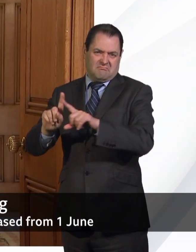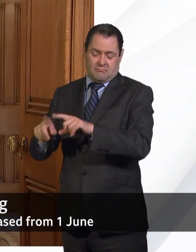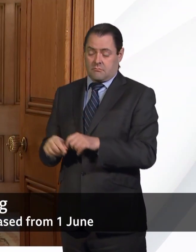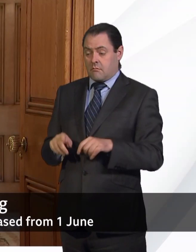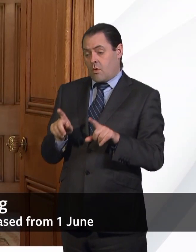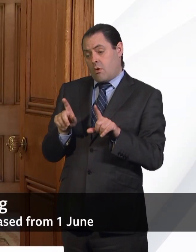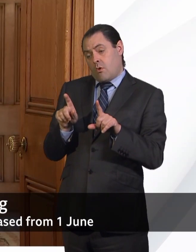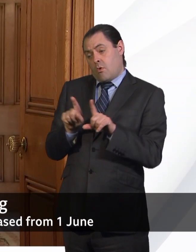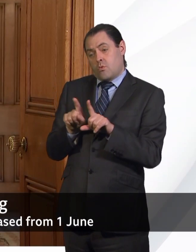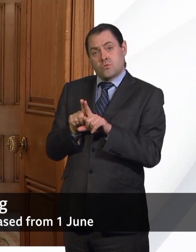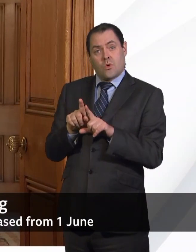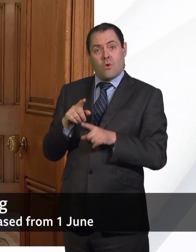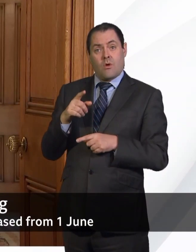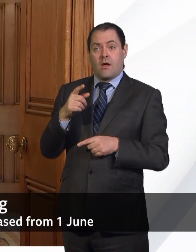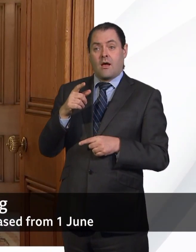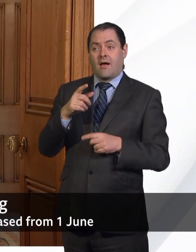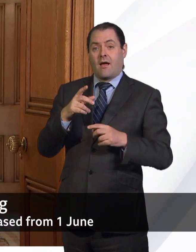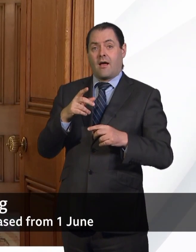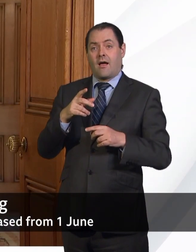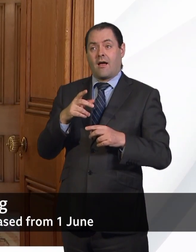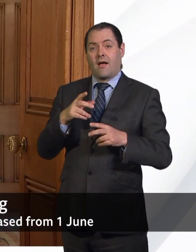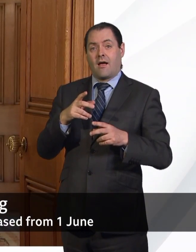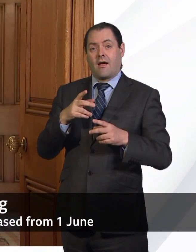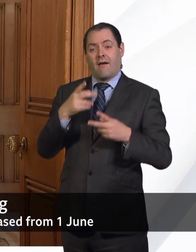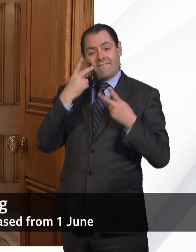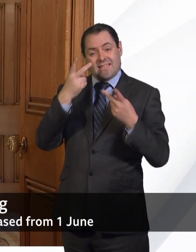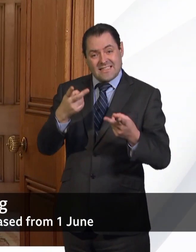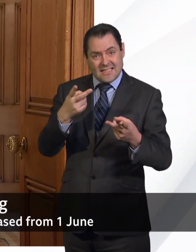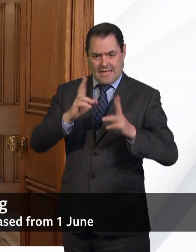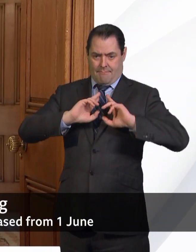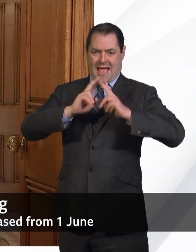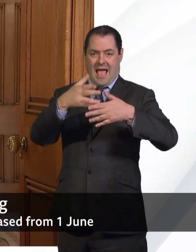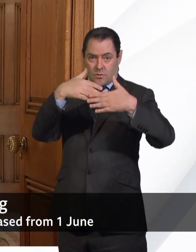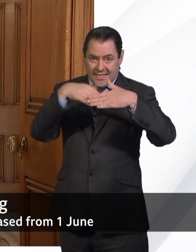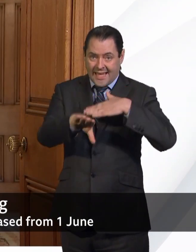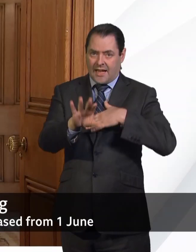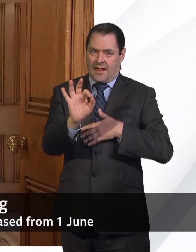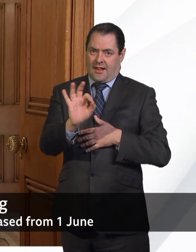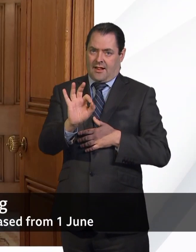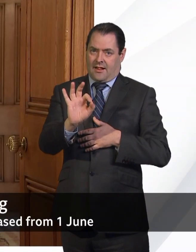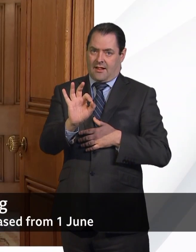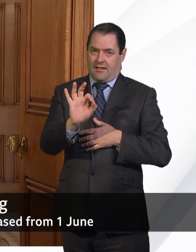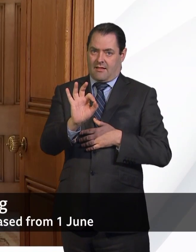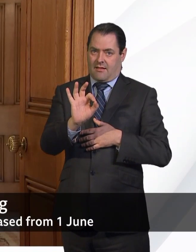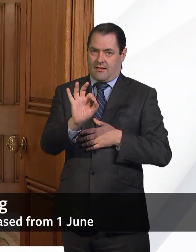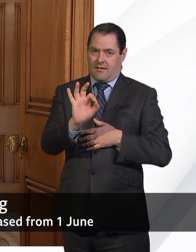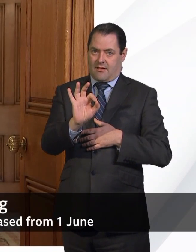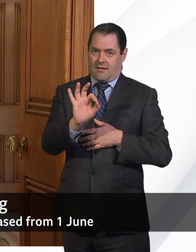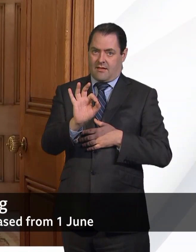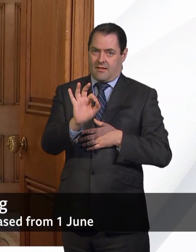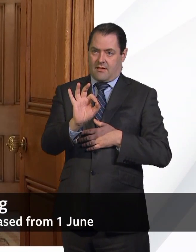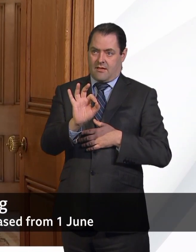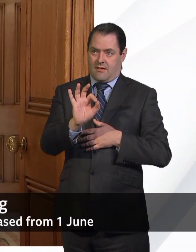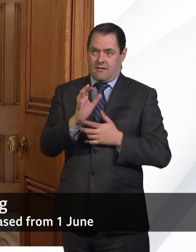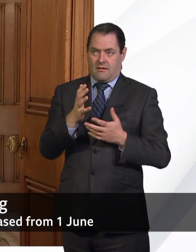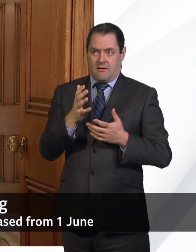be inside the homes of their friends and families, not inside the homes of your friends and families, unless it is